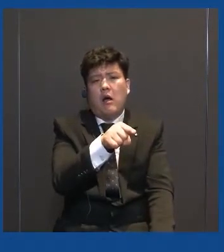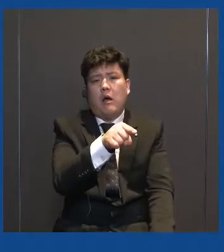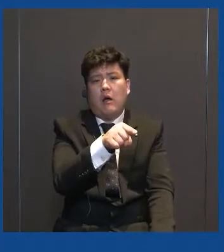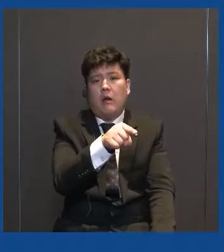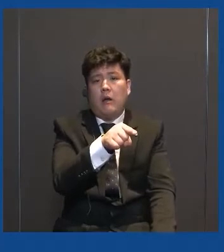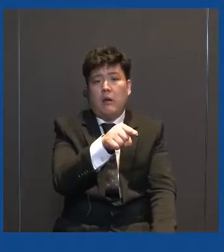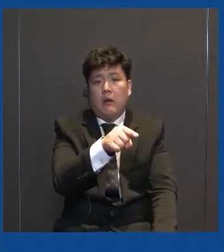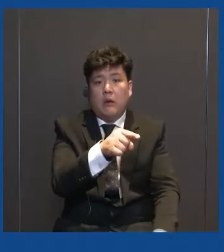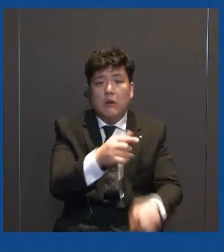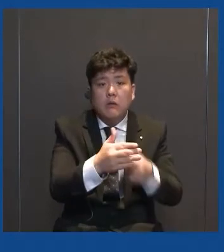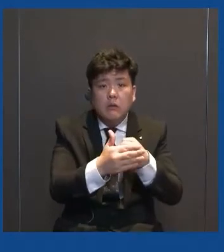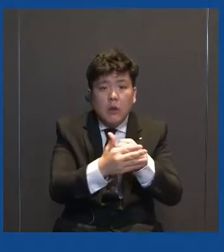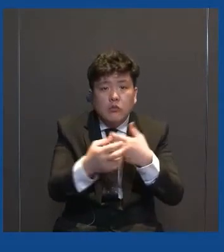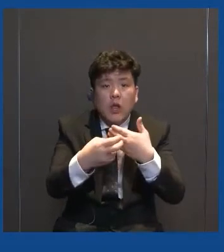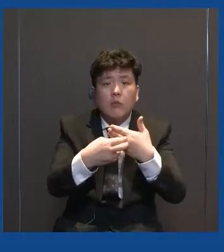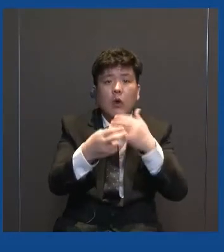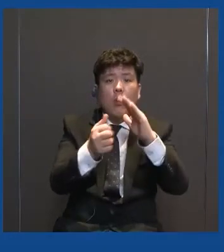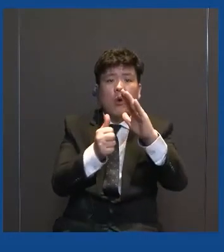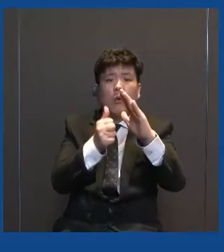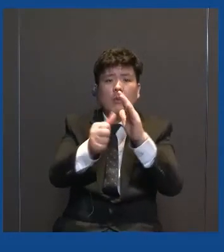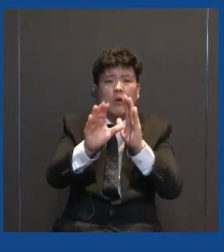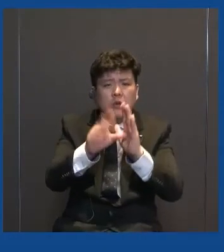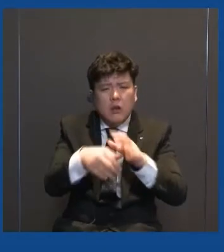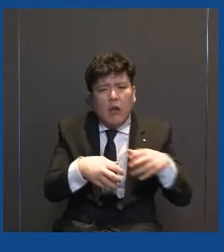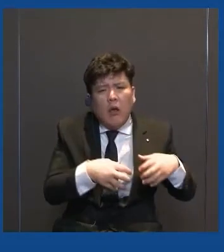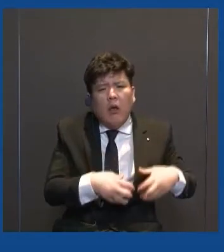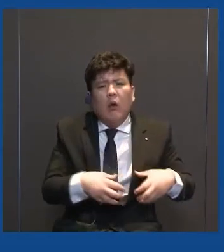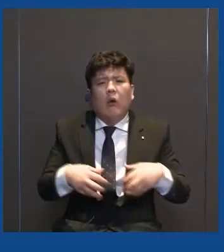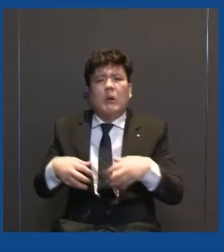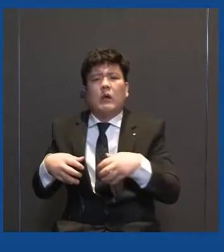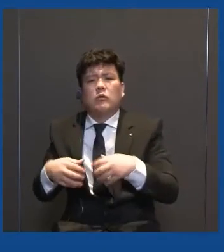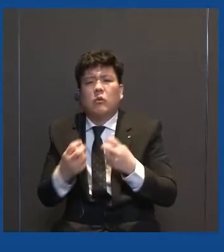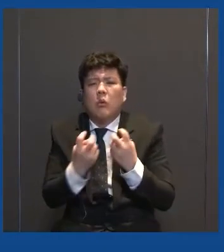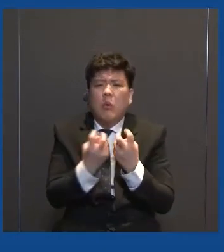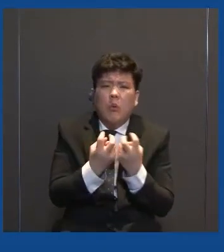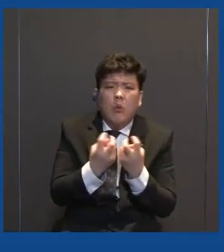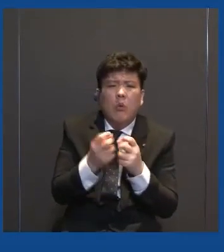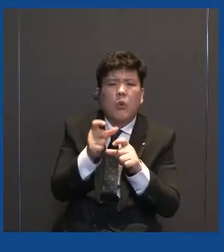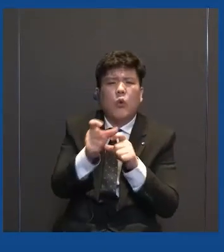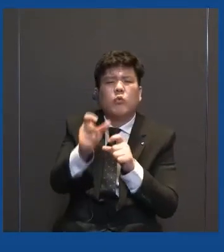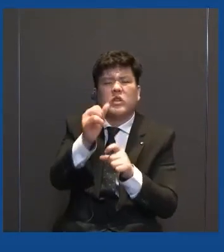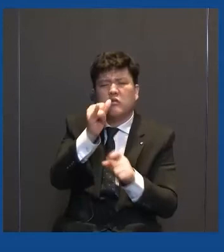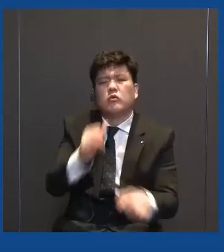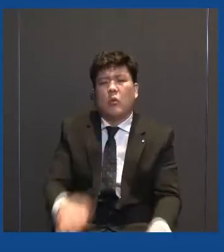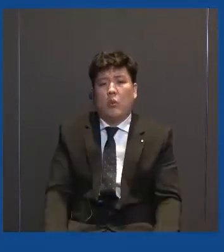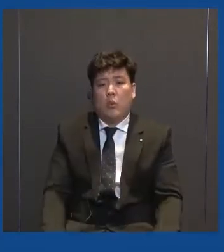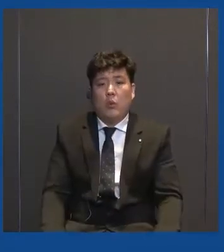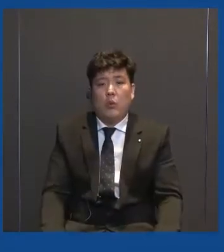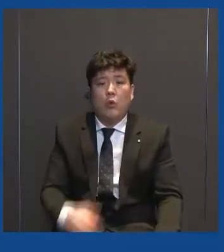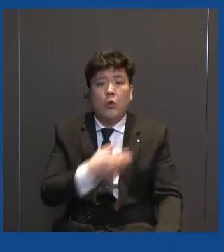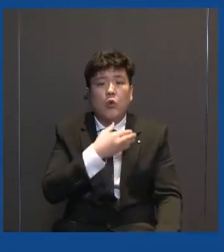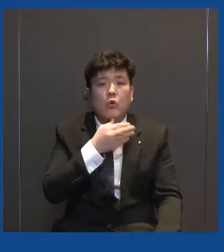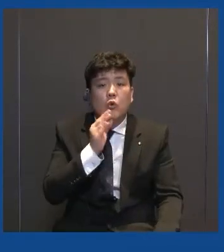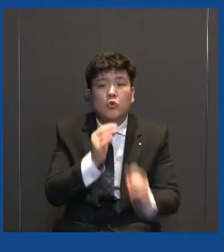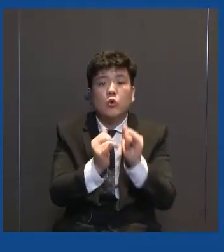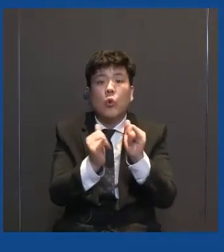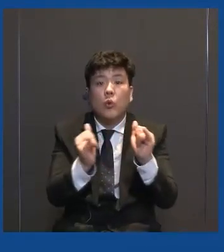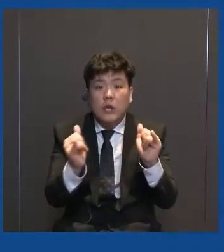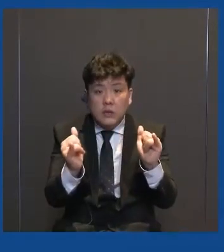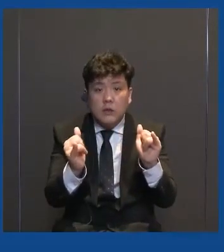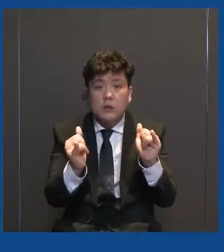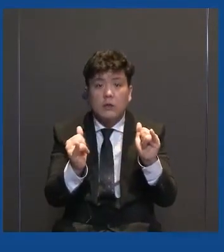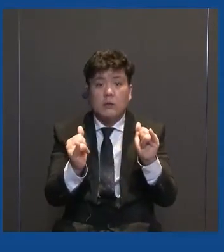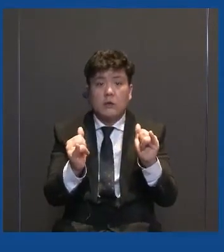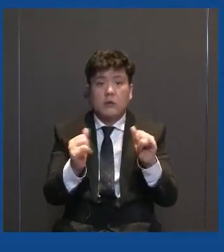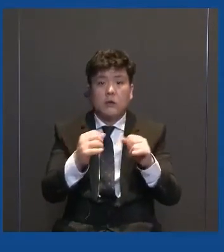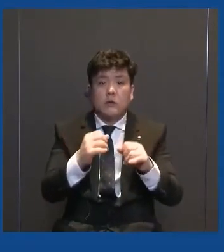it is riskier to the older persons, especially to those with pre-existing conditions. Now, knowing this,